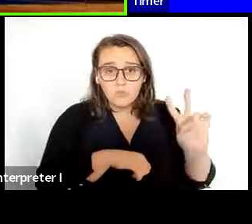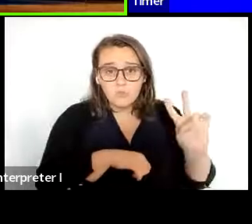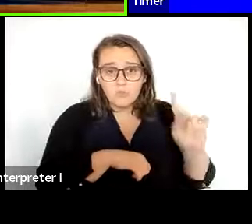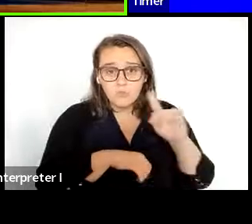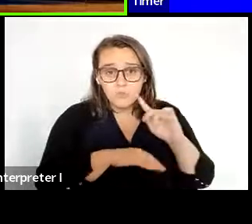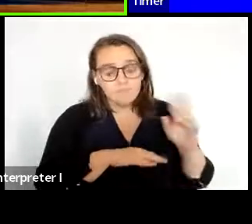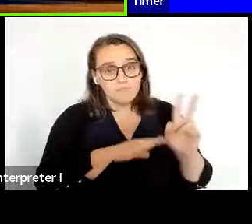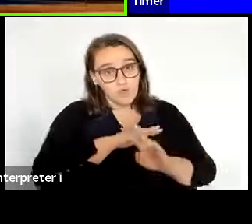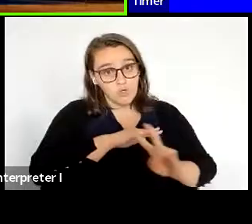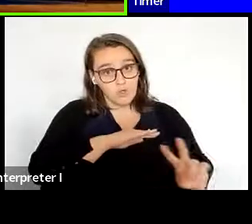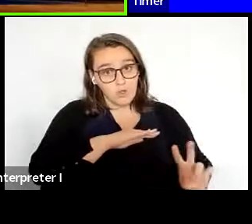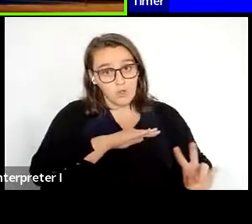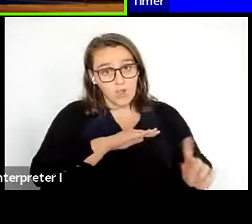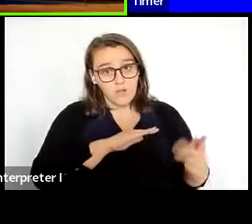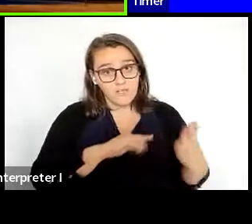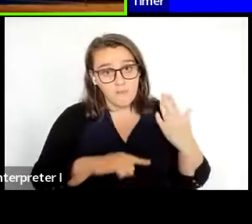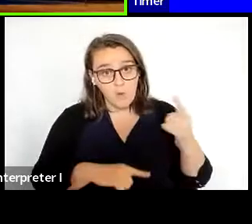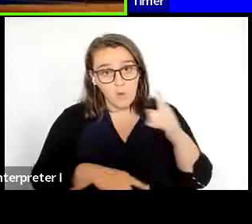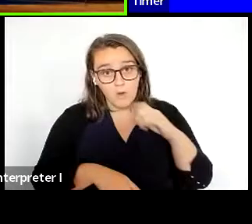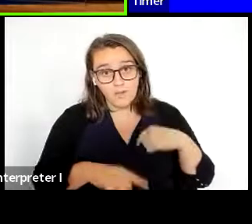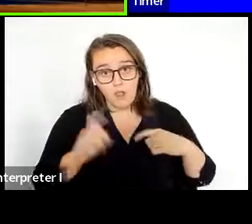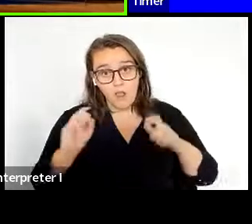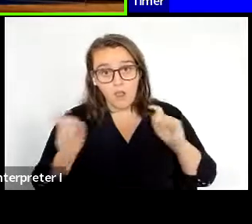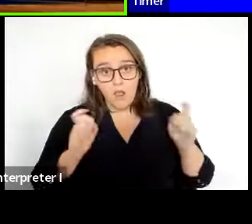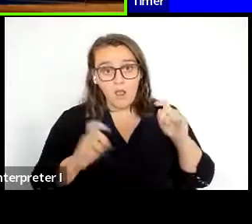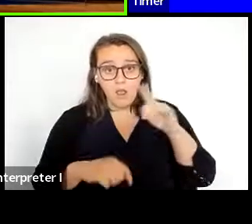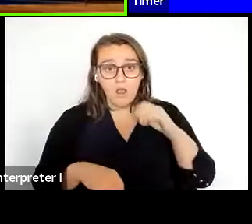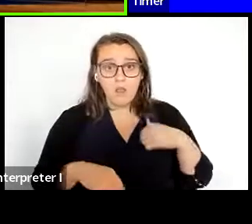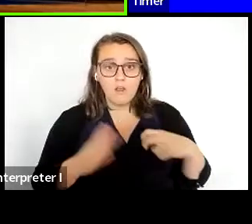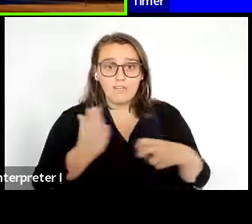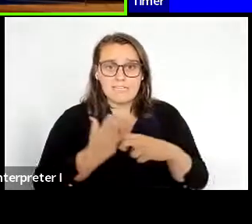hours. And that has little to nothing to do with public safety.